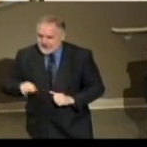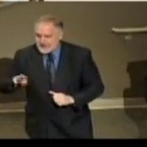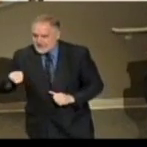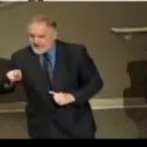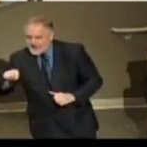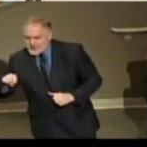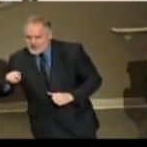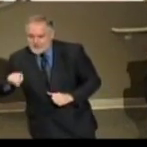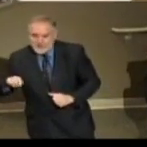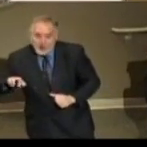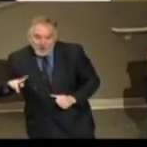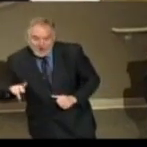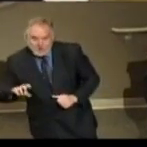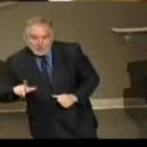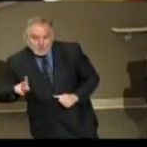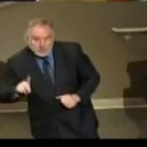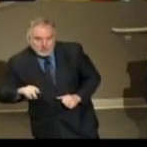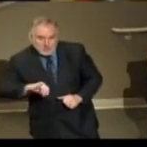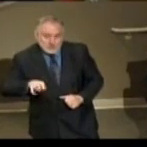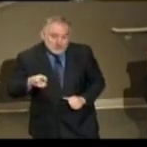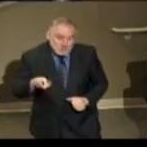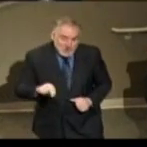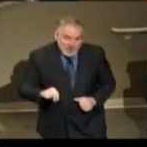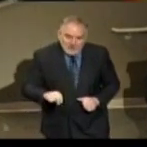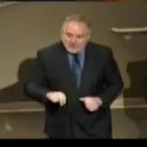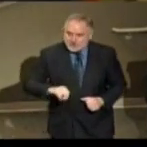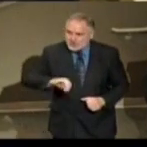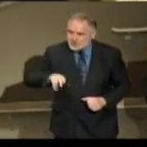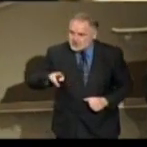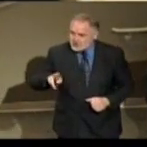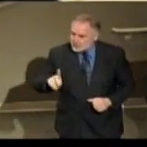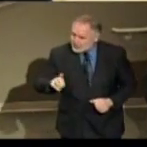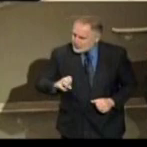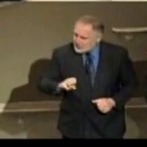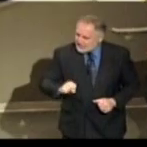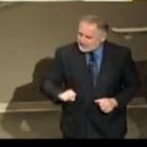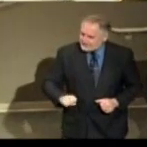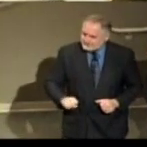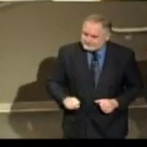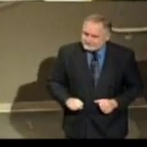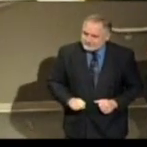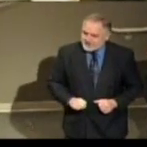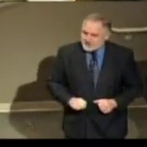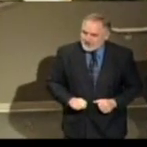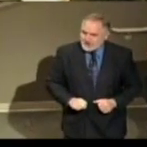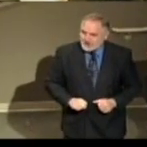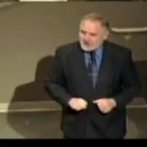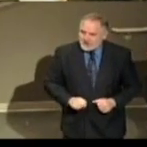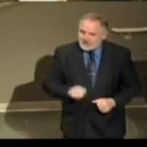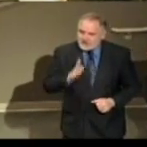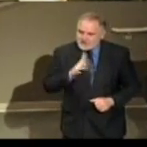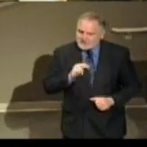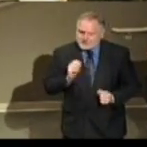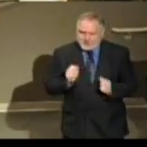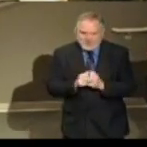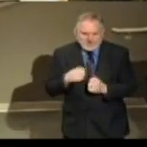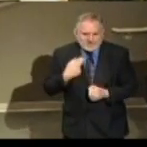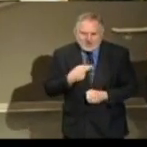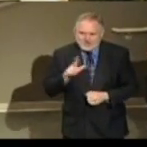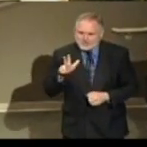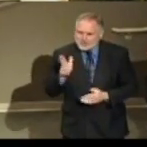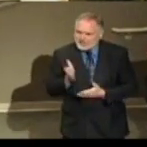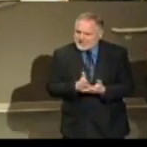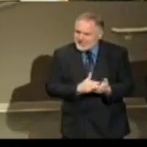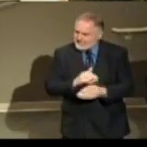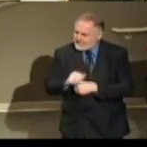Mark, Luke, John, it's Judas. Oh, wait a minute, David. Judas has been with us for